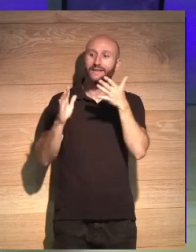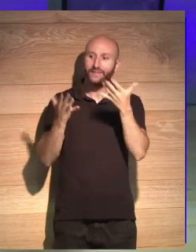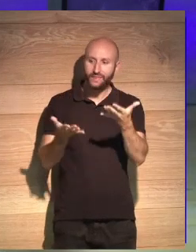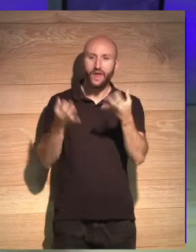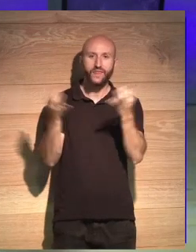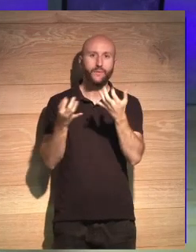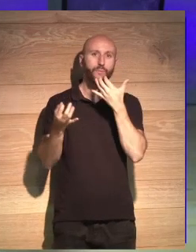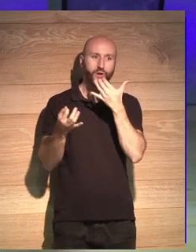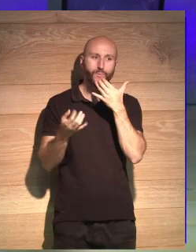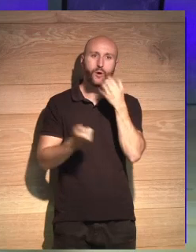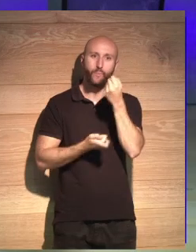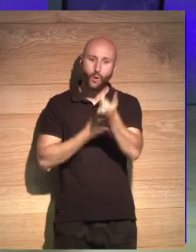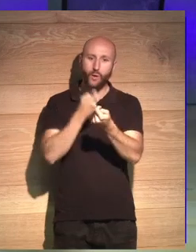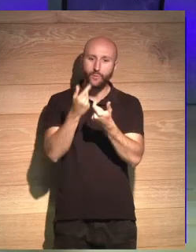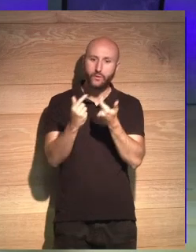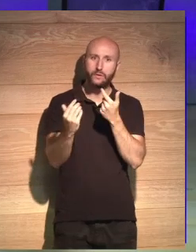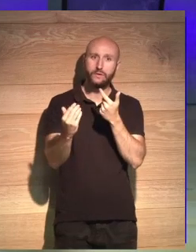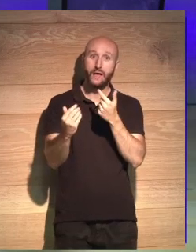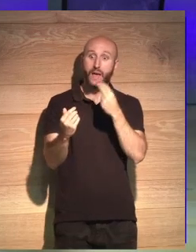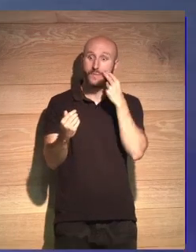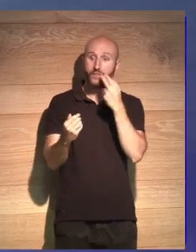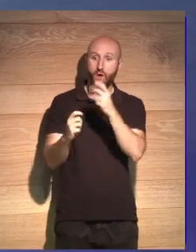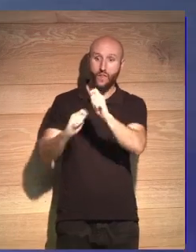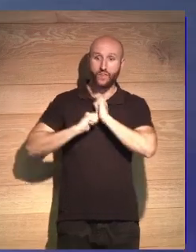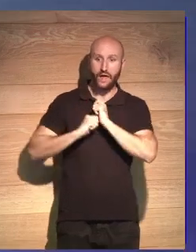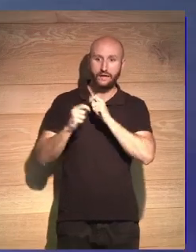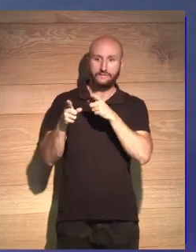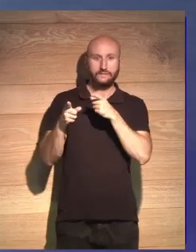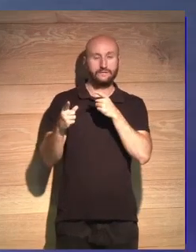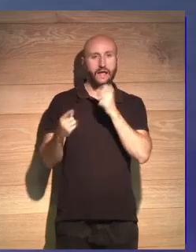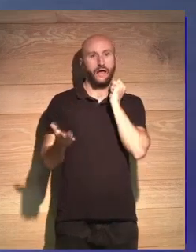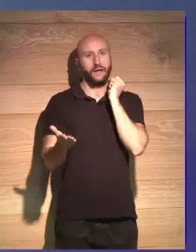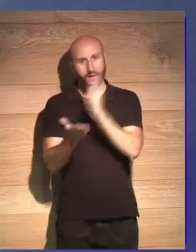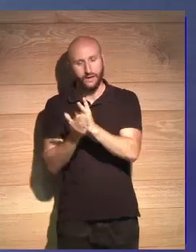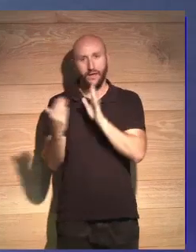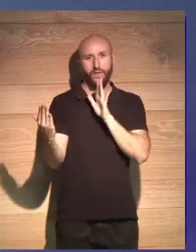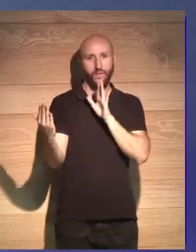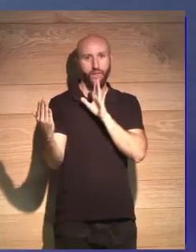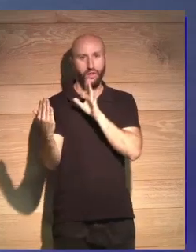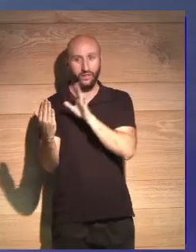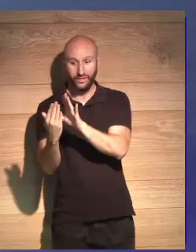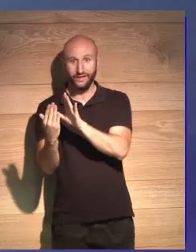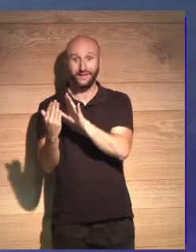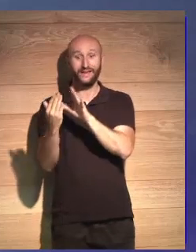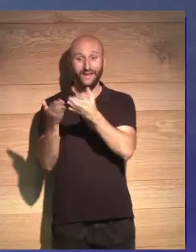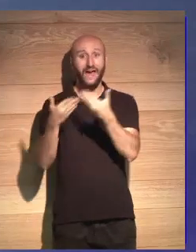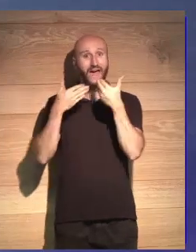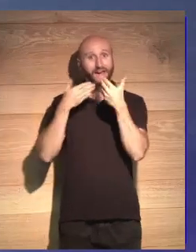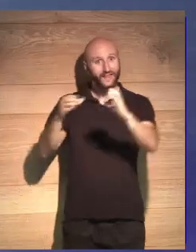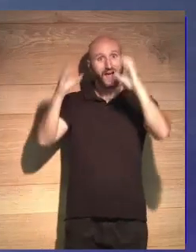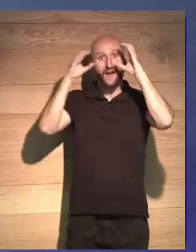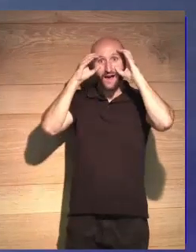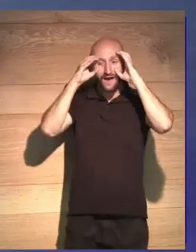against phobias. If we have a phobia, we need to expose ourselves to this phobia. So we can do this